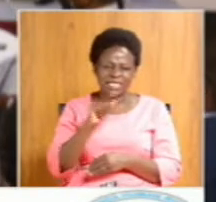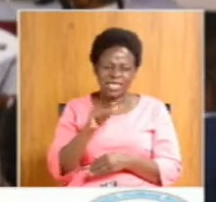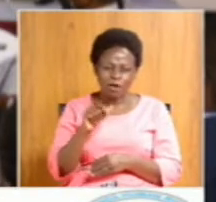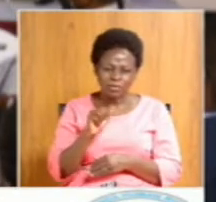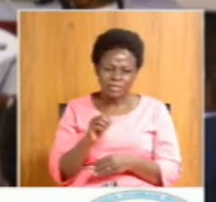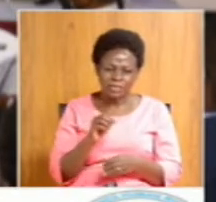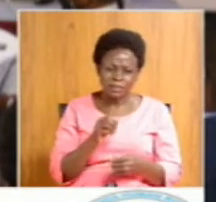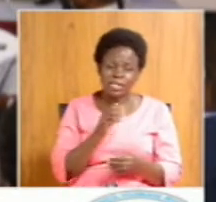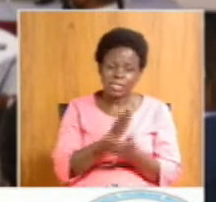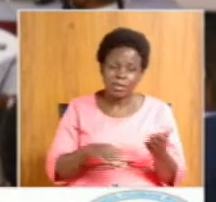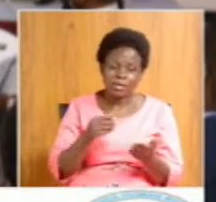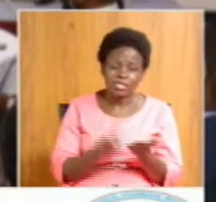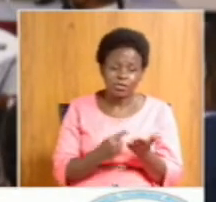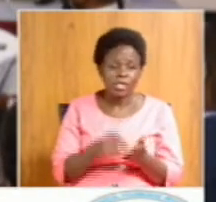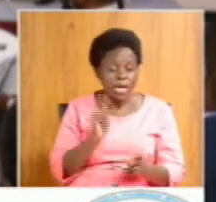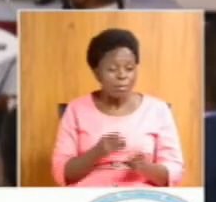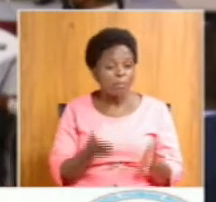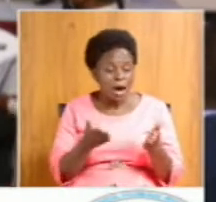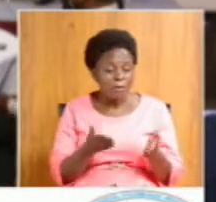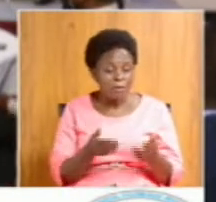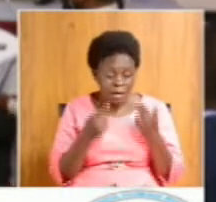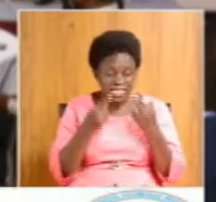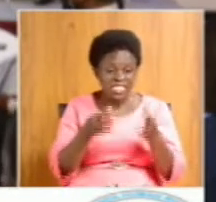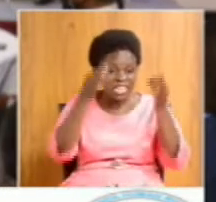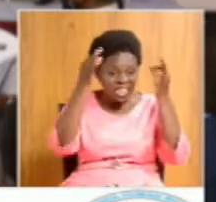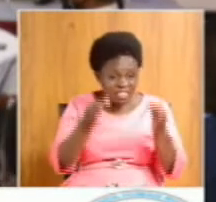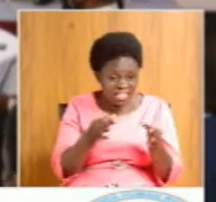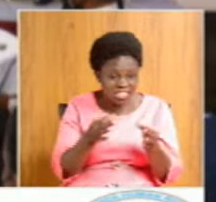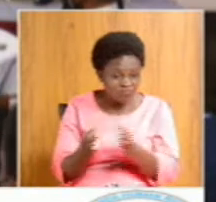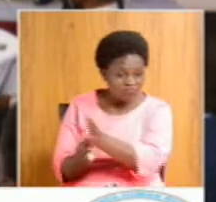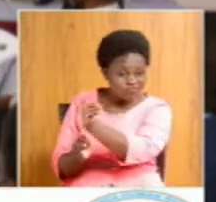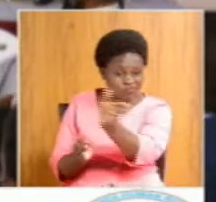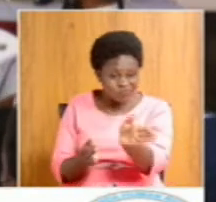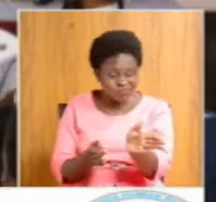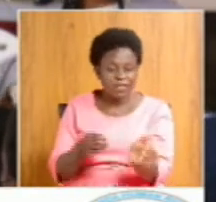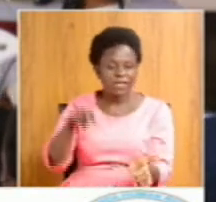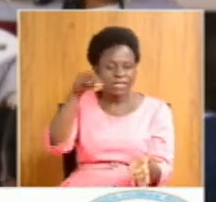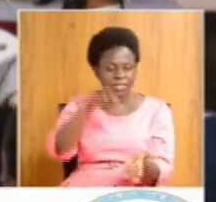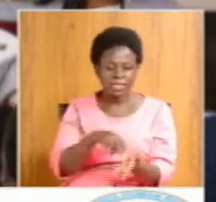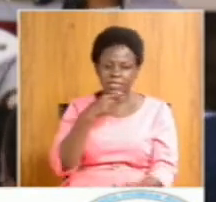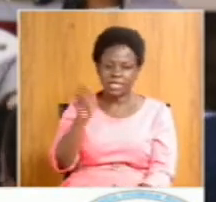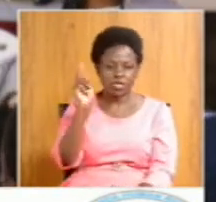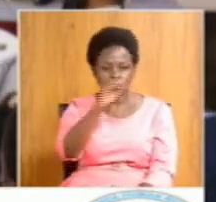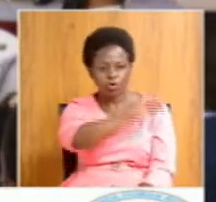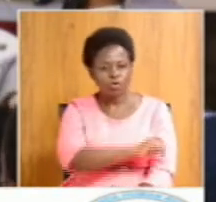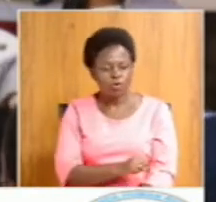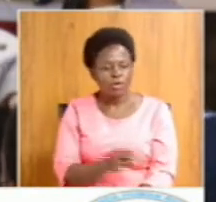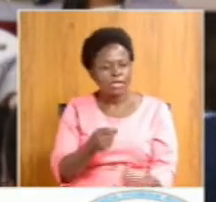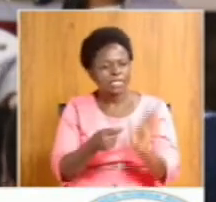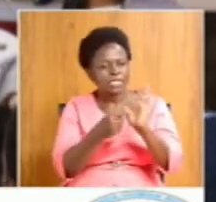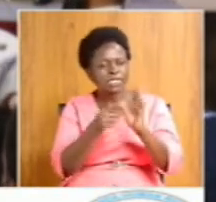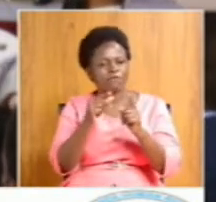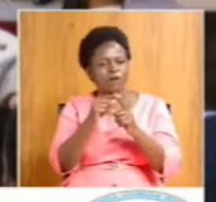that in some areas of Uganda, there are people who can see things not going right and they're able to stand up and say no. And he has an